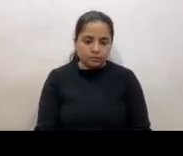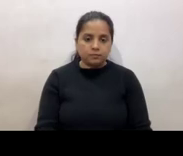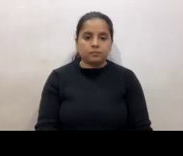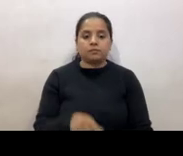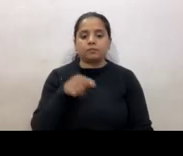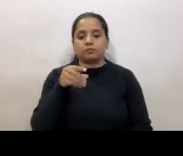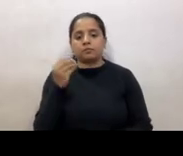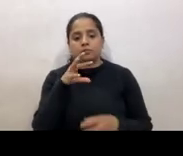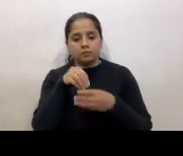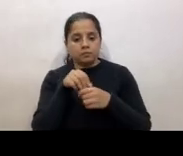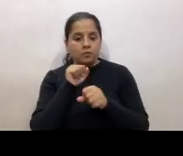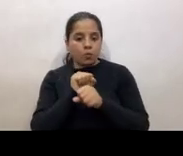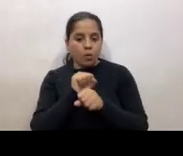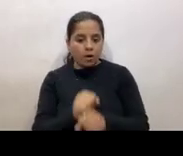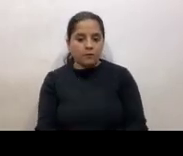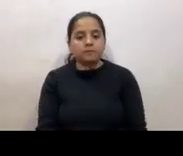Immersion works.